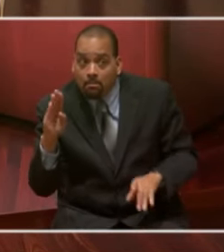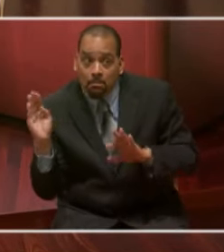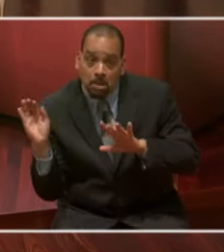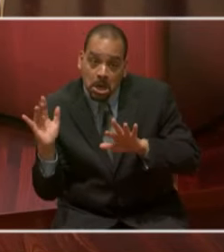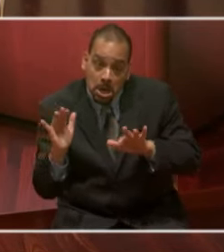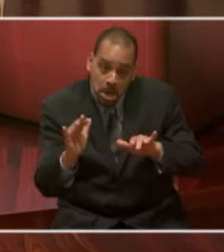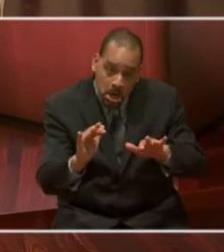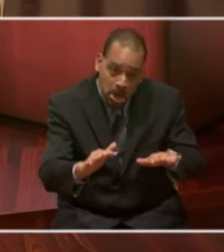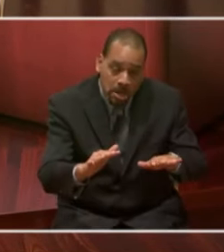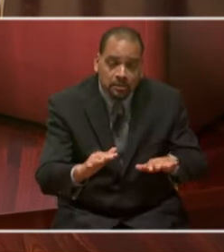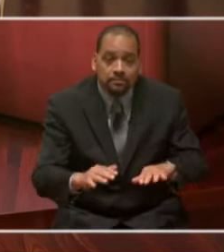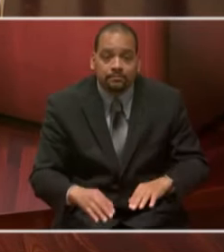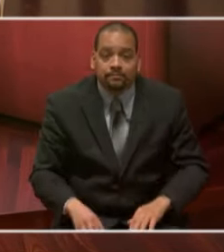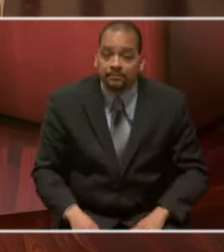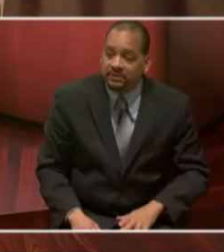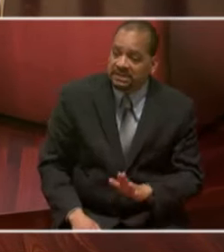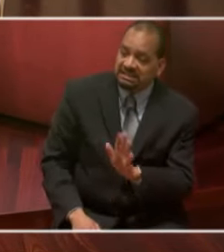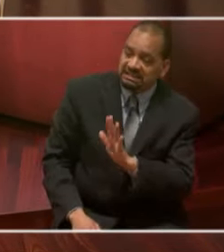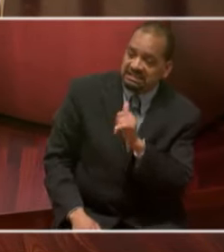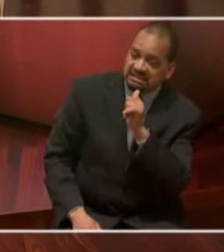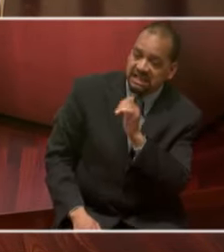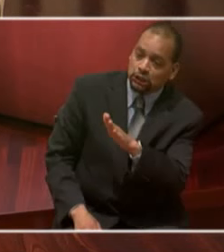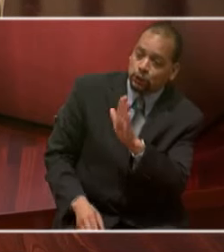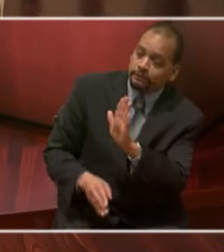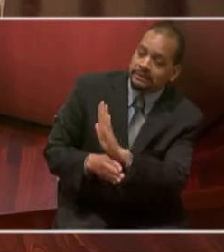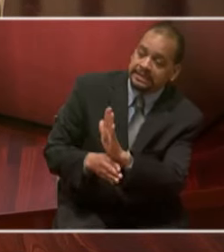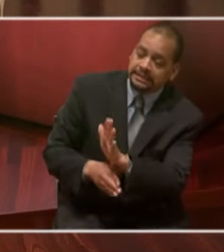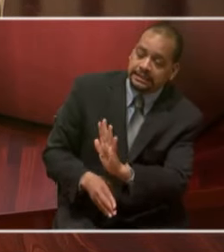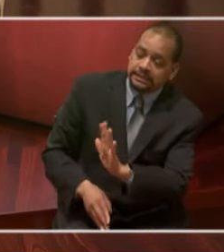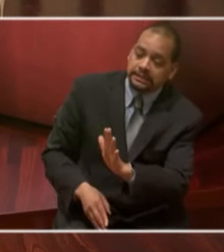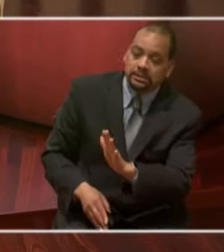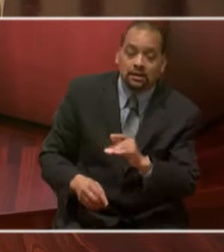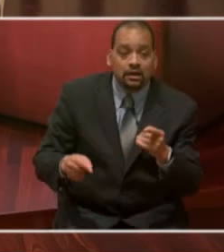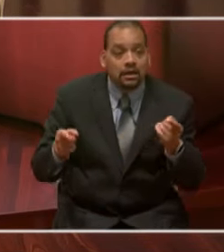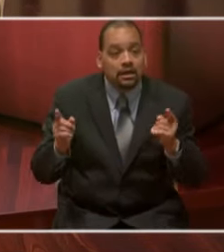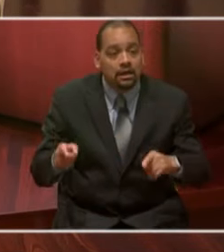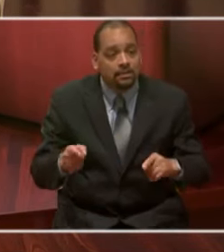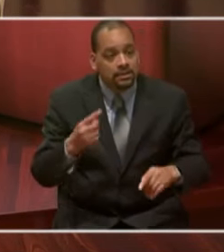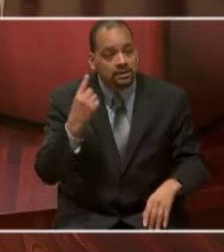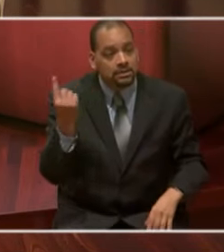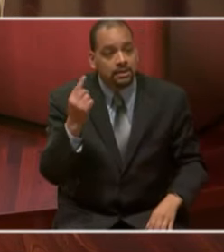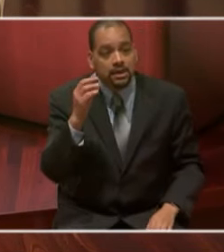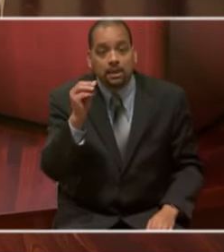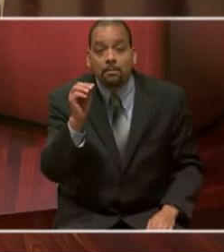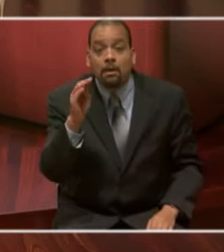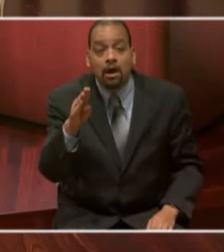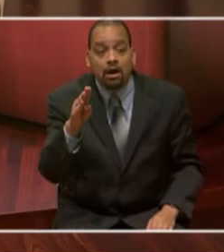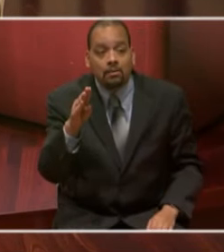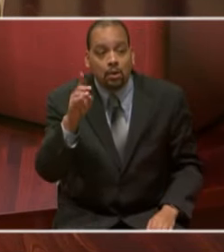plenty unbelievable group of committed, dedicated young people.